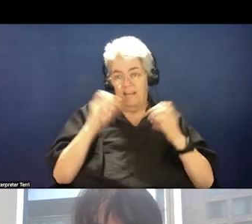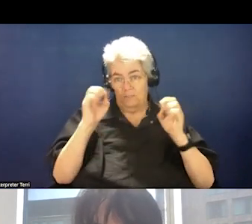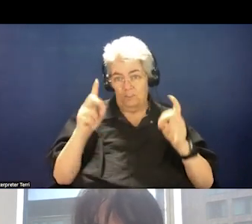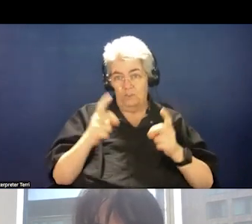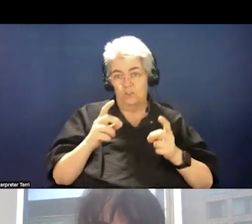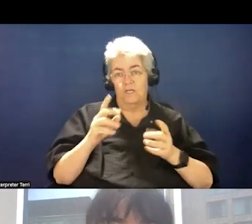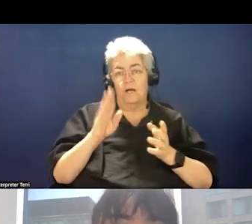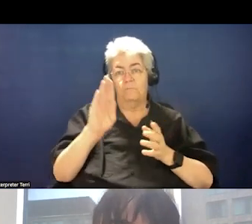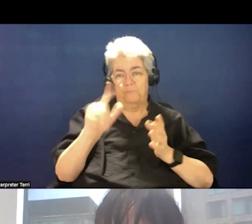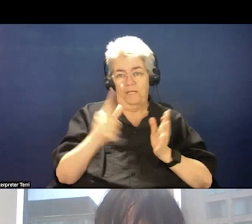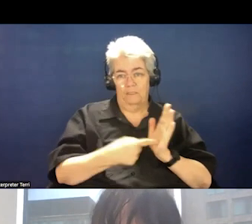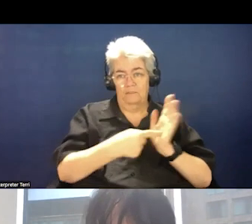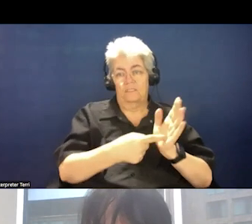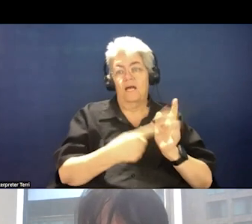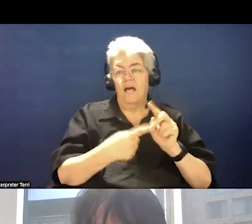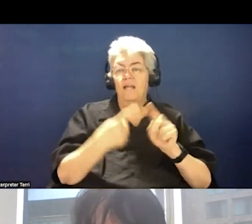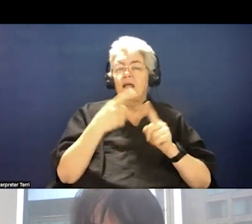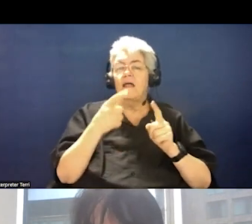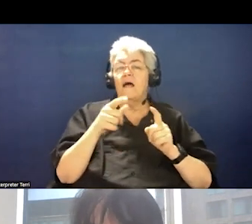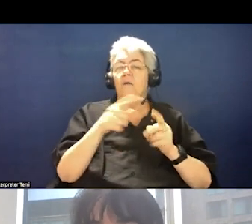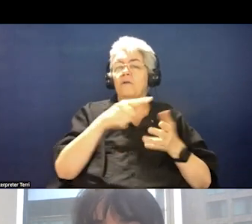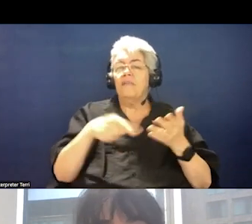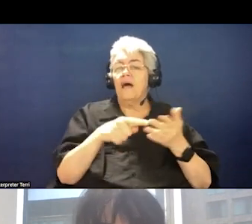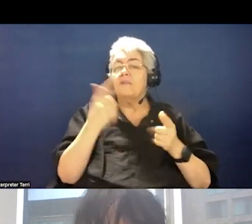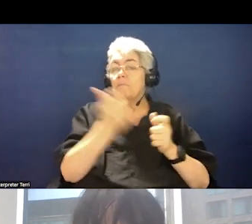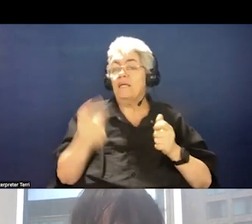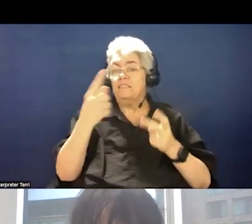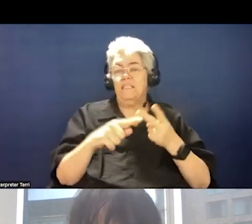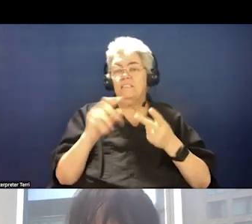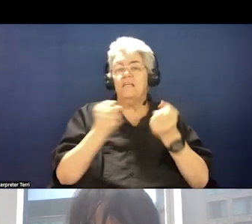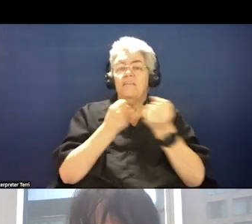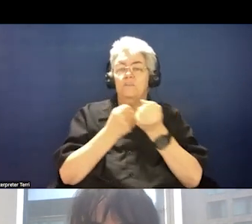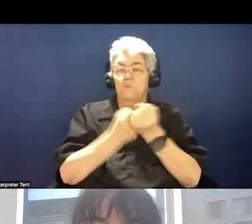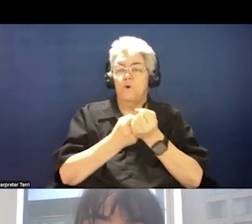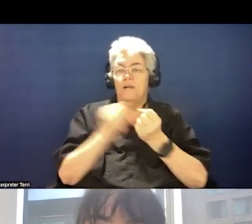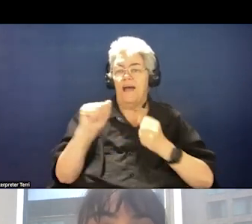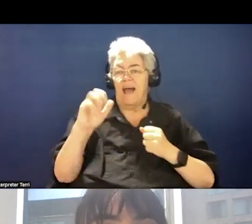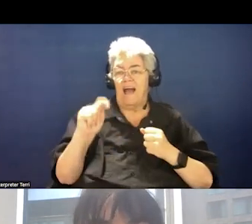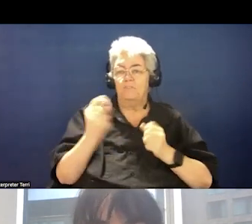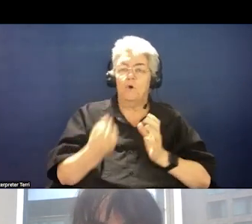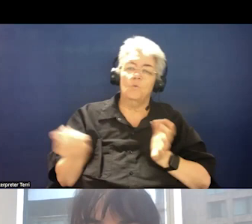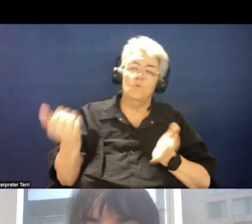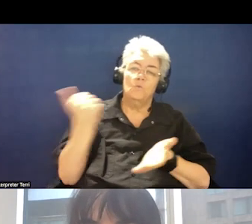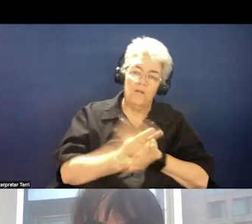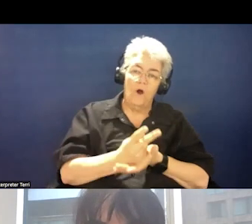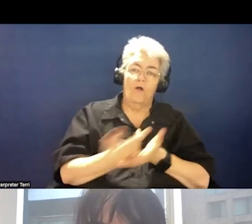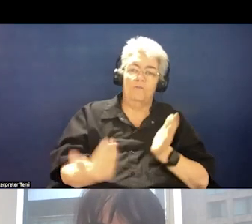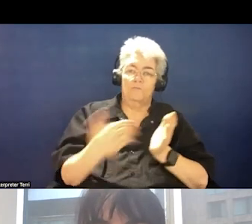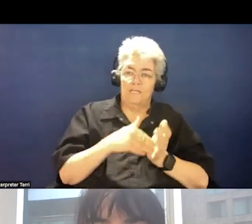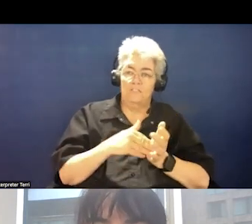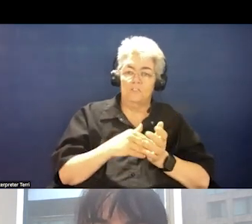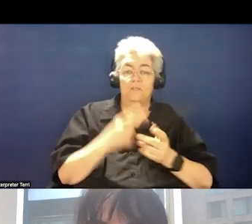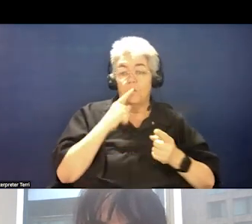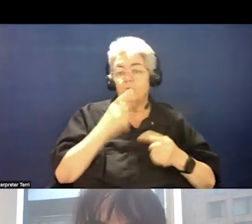which that sort of pertains to our area of interest is the Support Act reauthorization. There weren't many, apologies for the